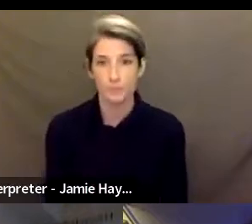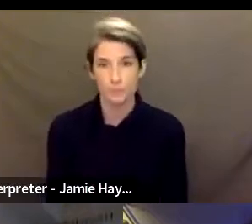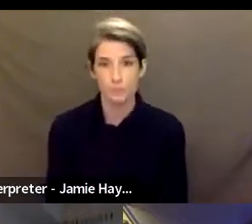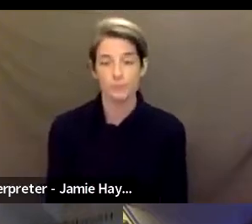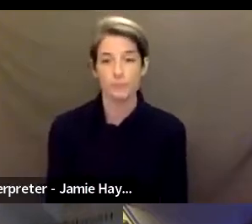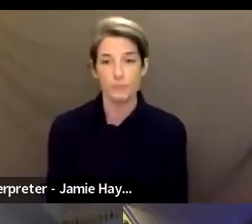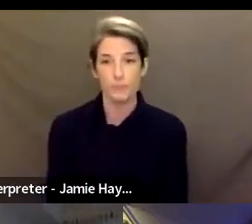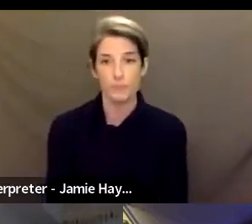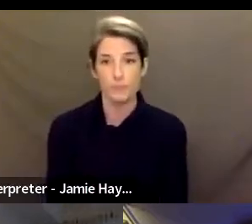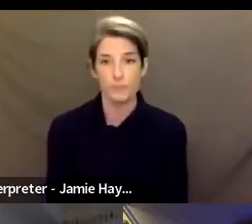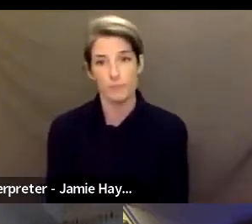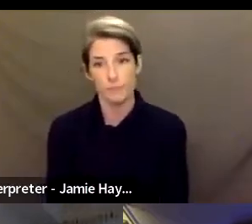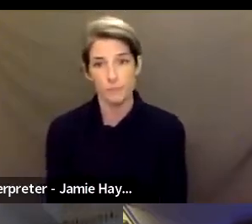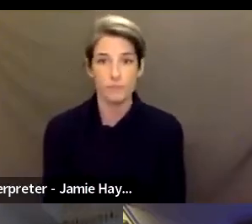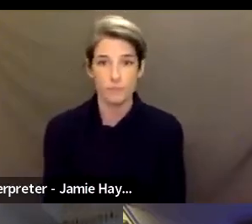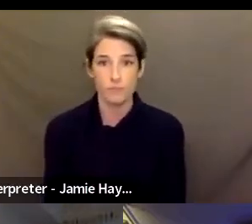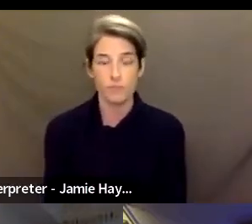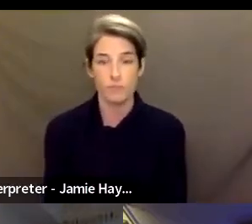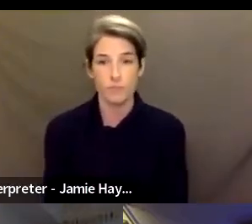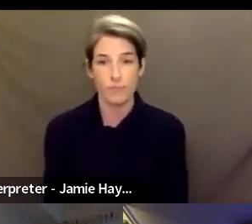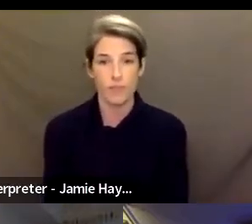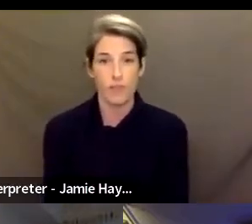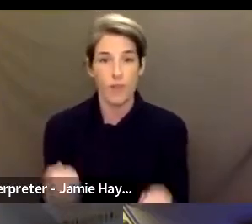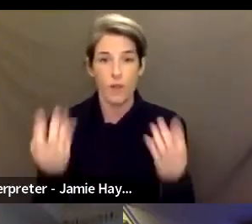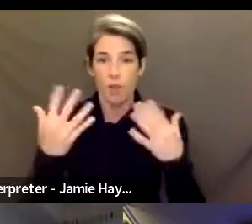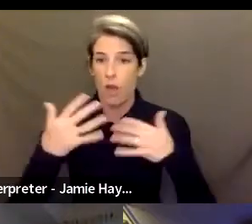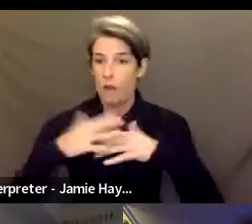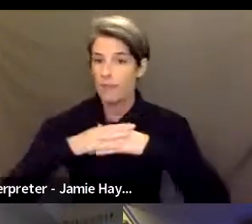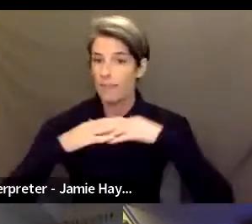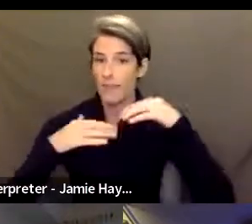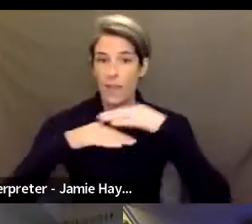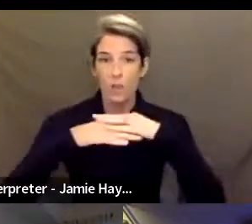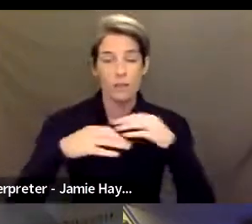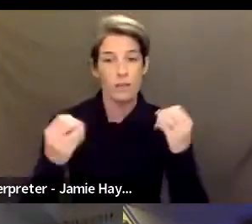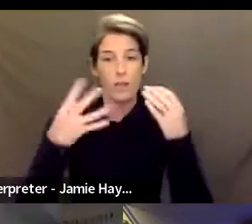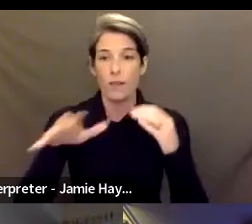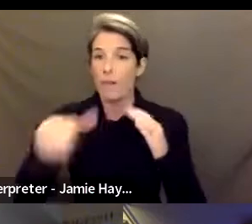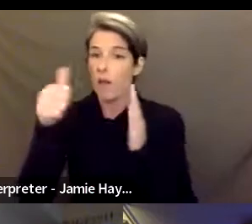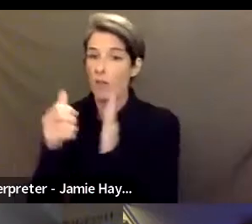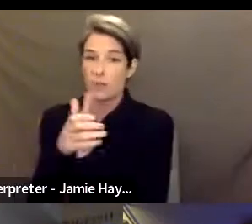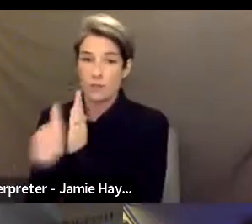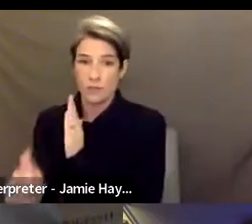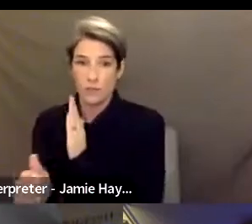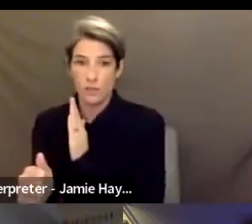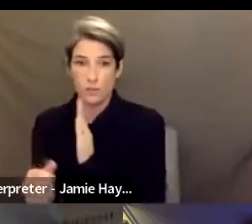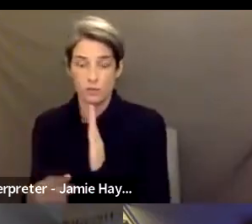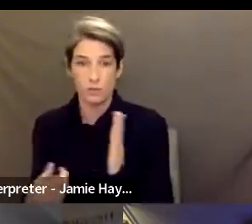There are a lot of other skills that go into that, but I think